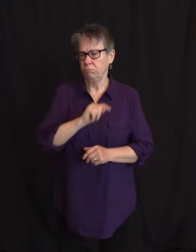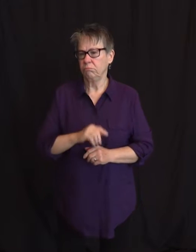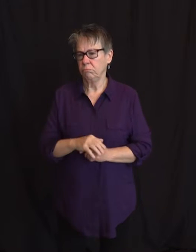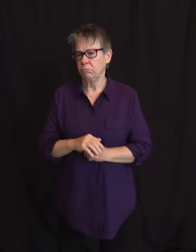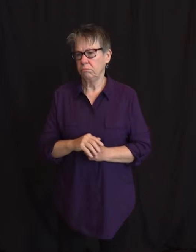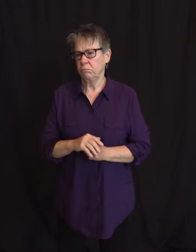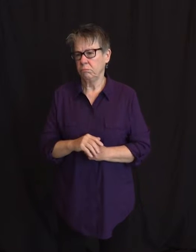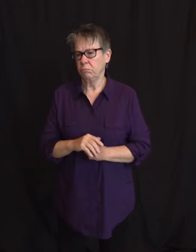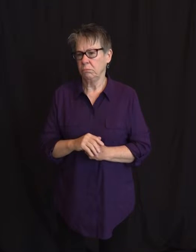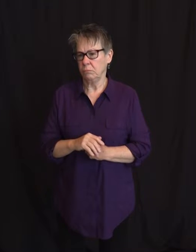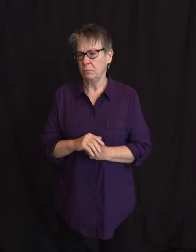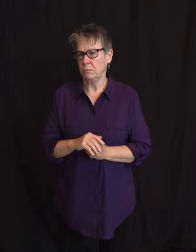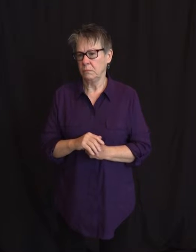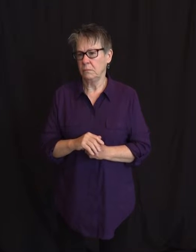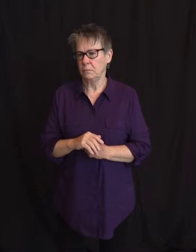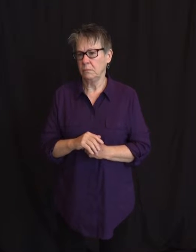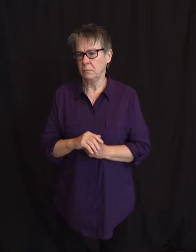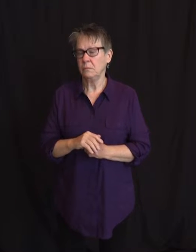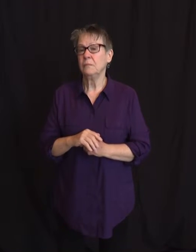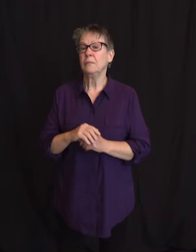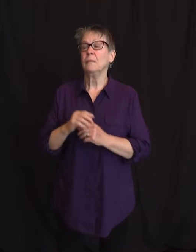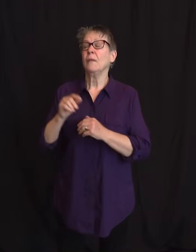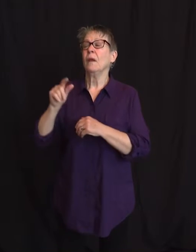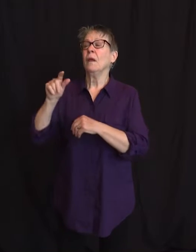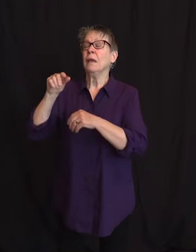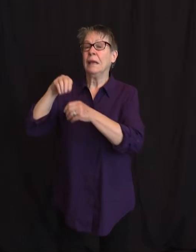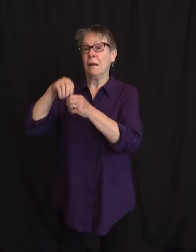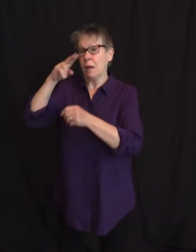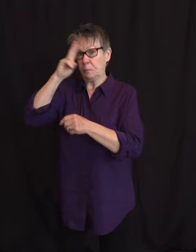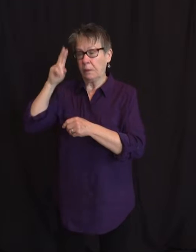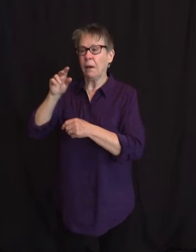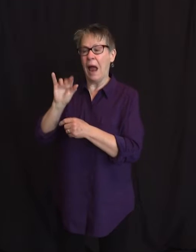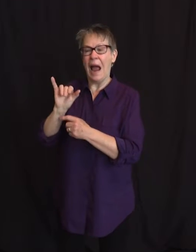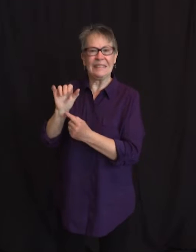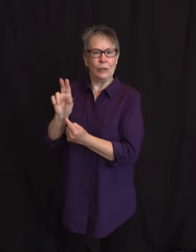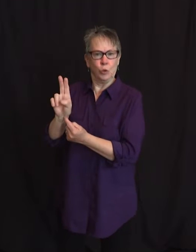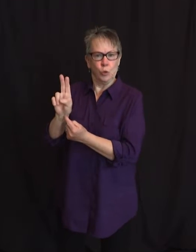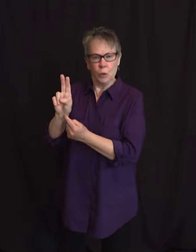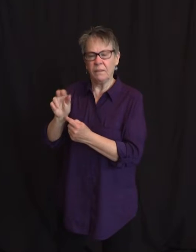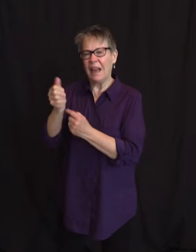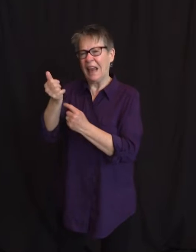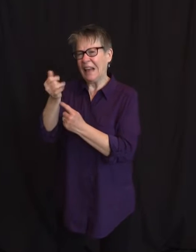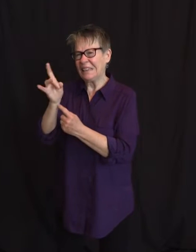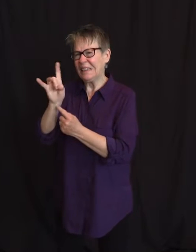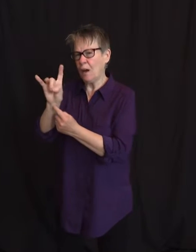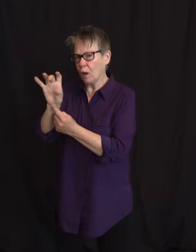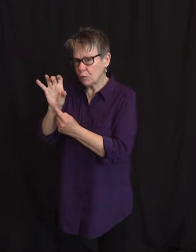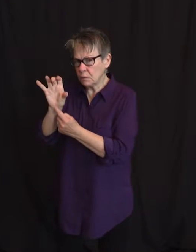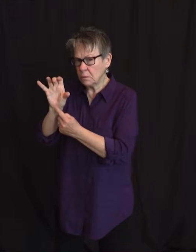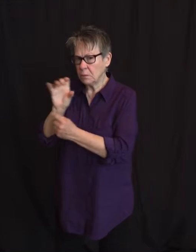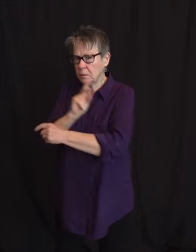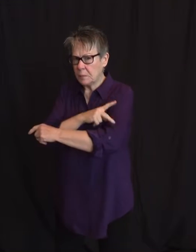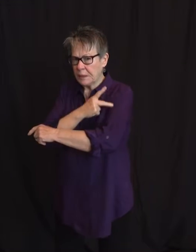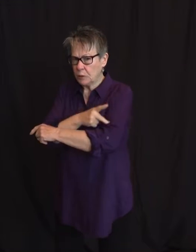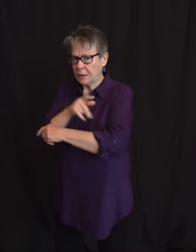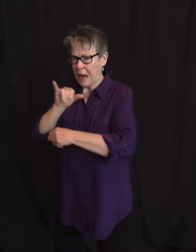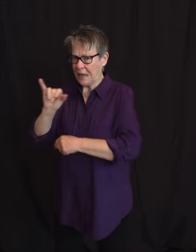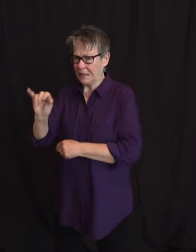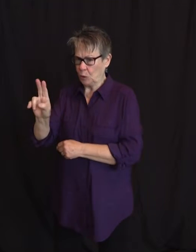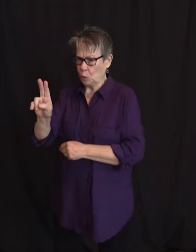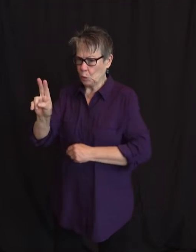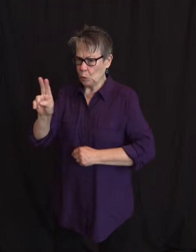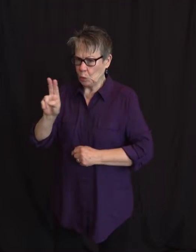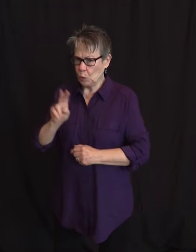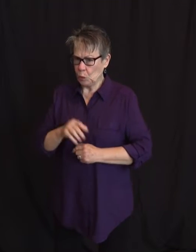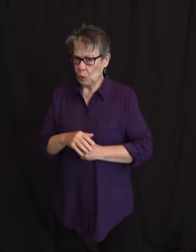and again, this number is down roughly 9% from where it was last Monday. That number needs to continue to go